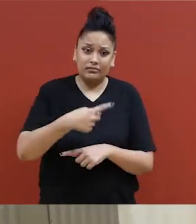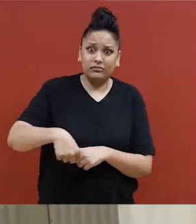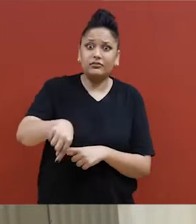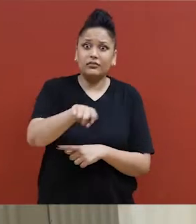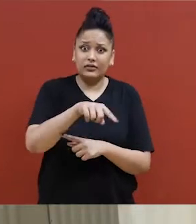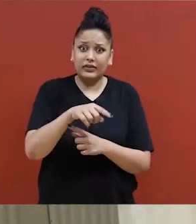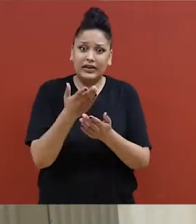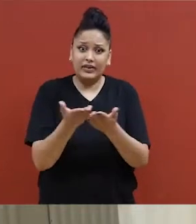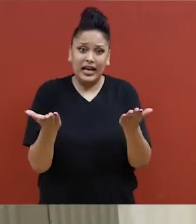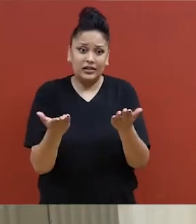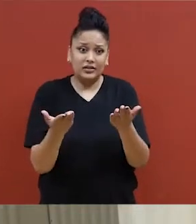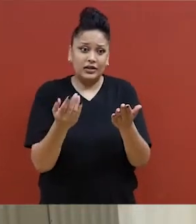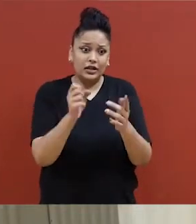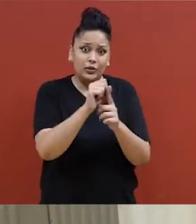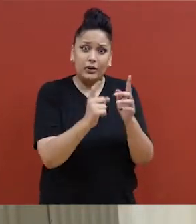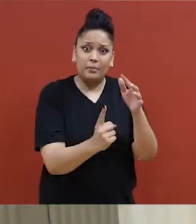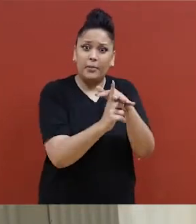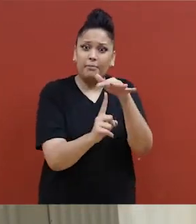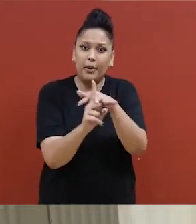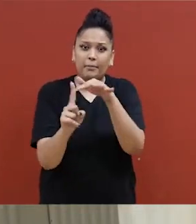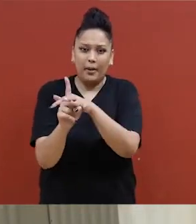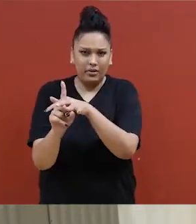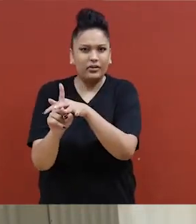really create,